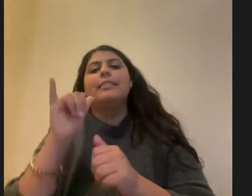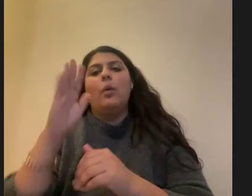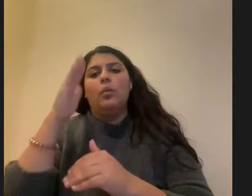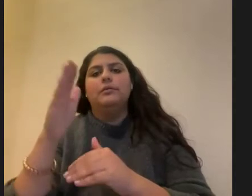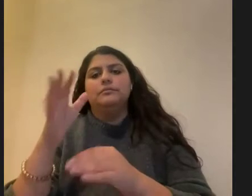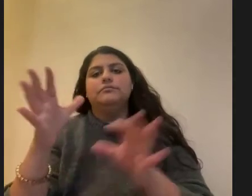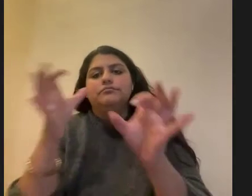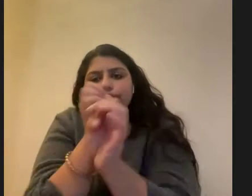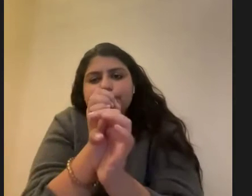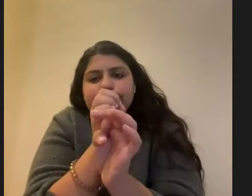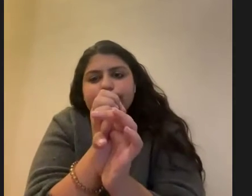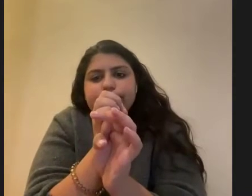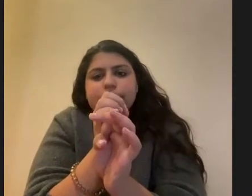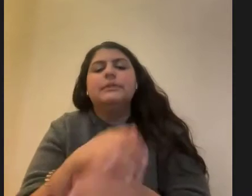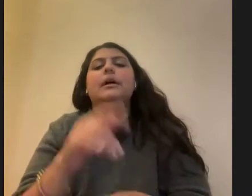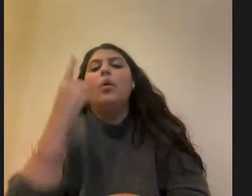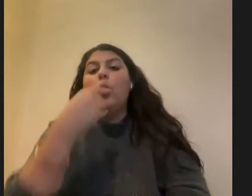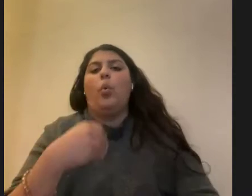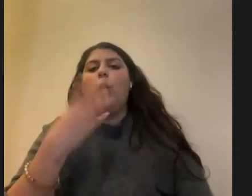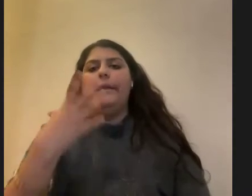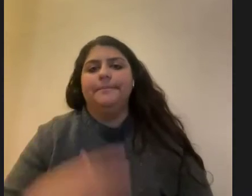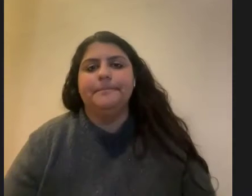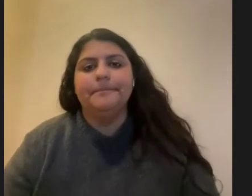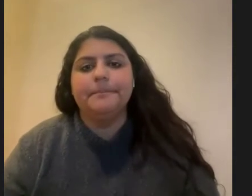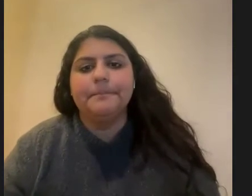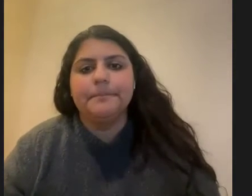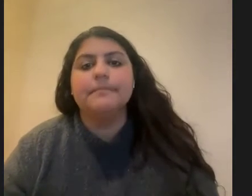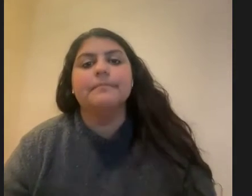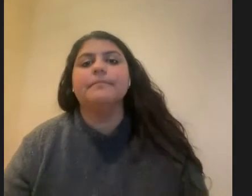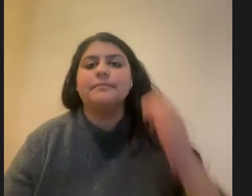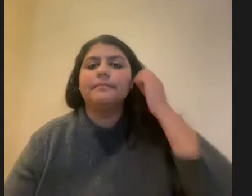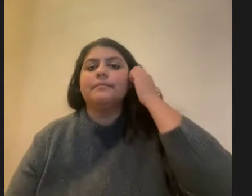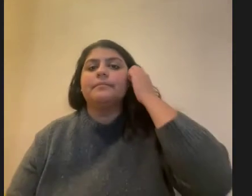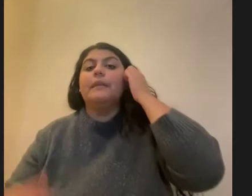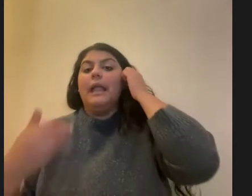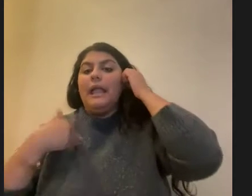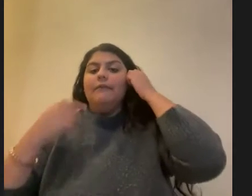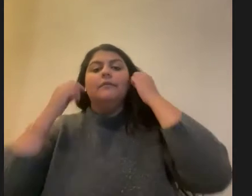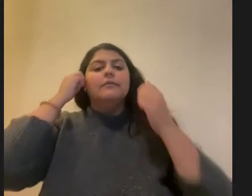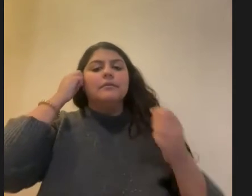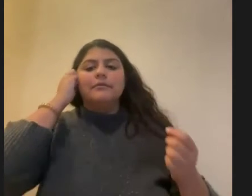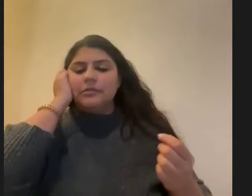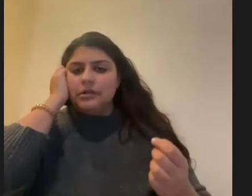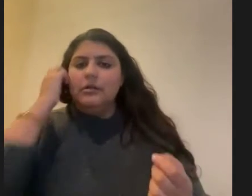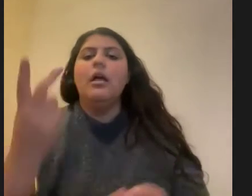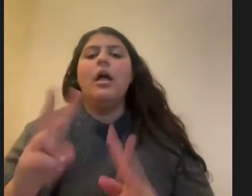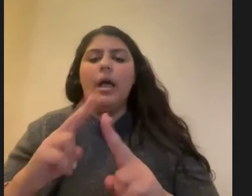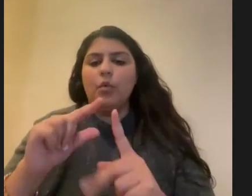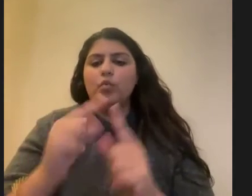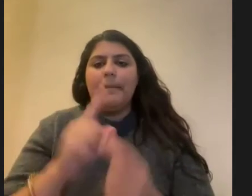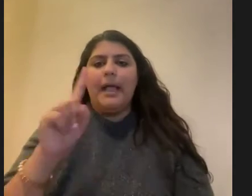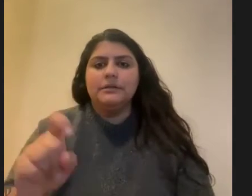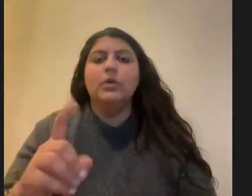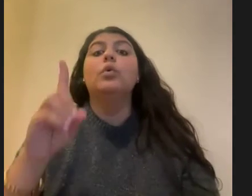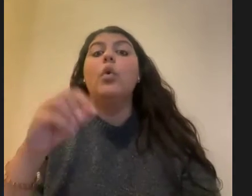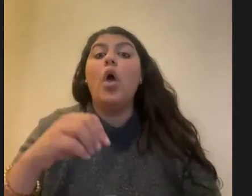closed. And so they'll appear all white. Sweet. We had this question from a couple different groups, including Desiree from Mrs. Walker's class. Do